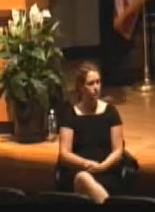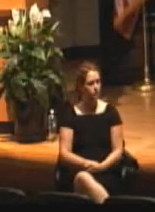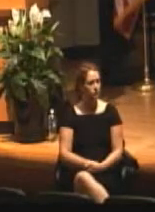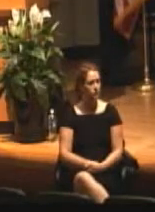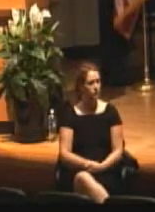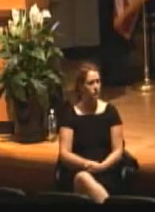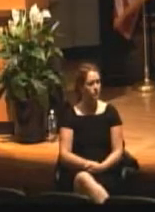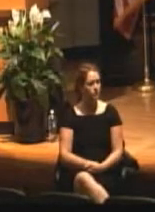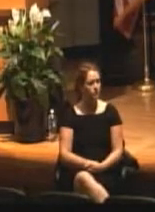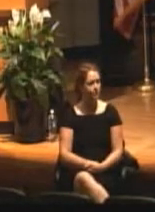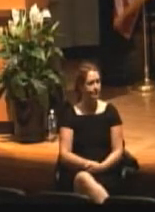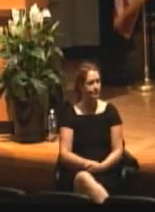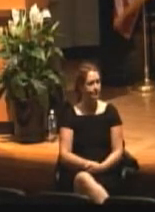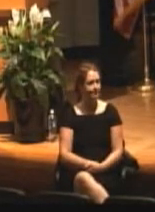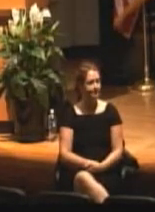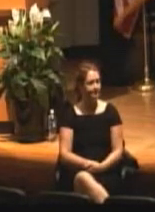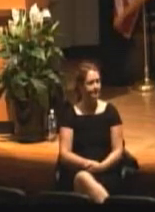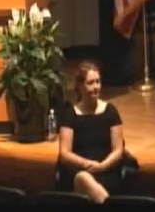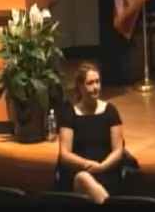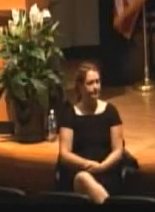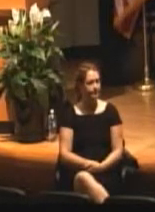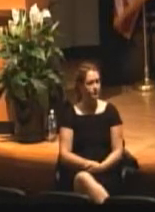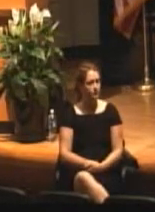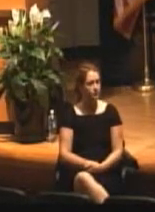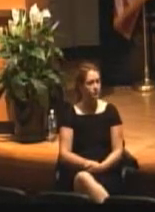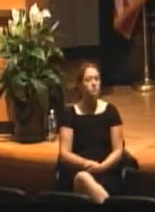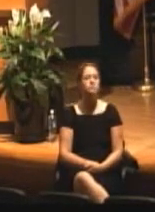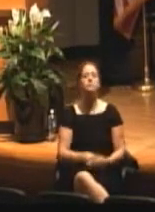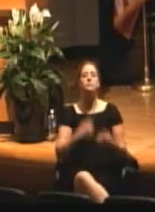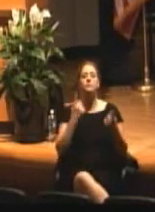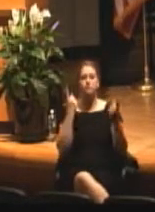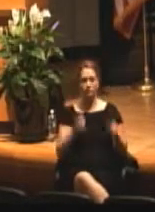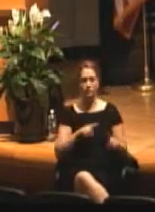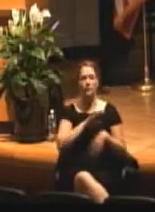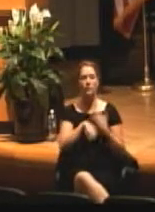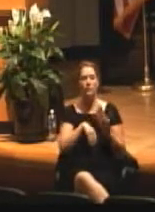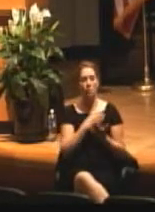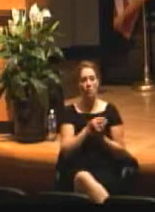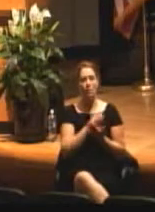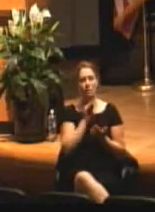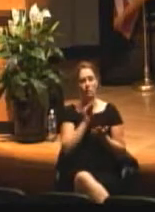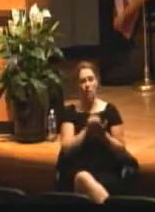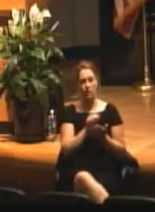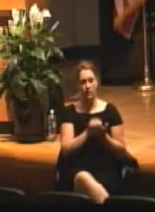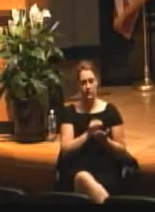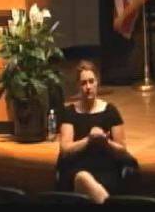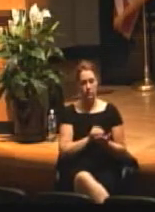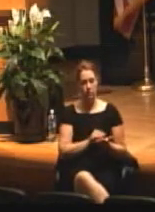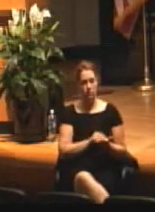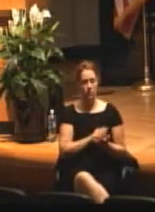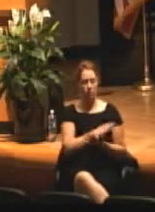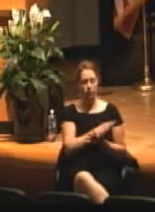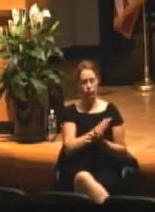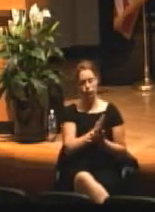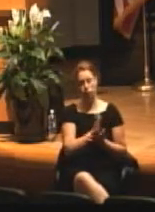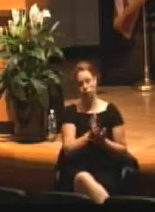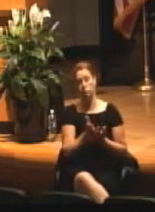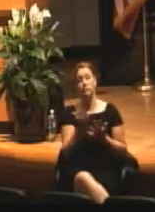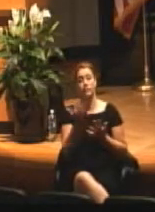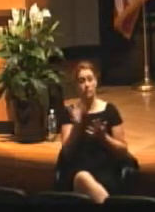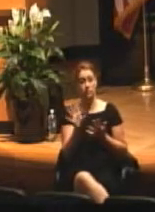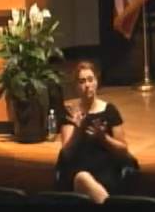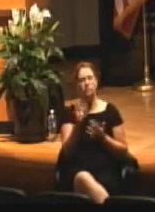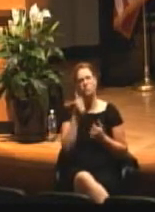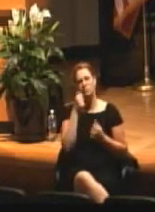All right, so once we get through all the documenting and all the other pieces, like we said originally at the beginning of